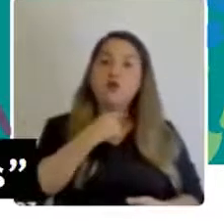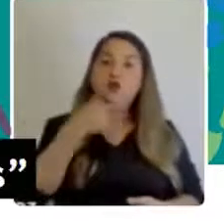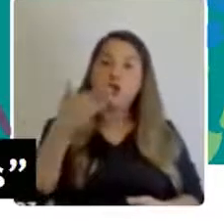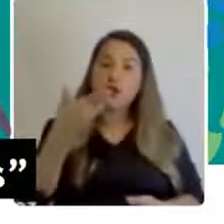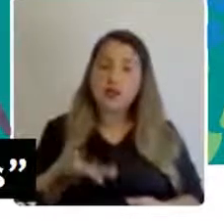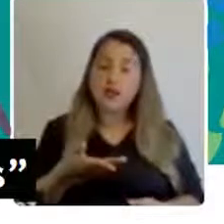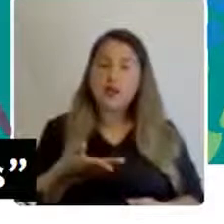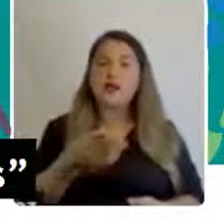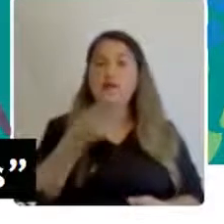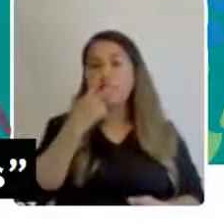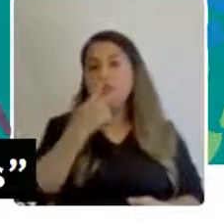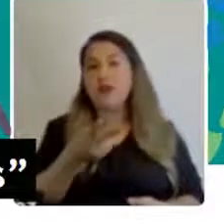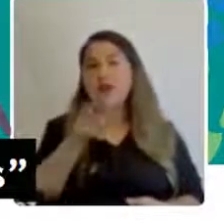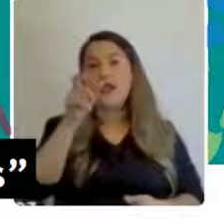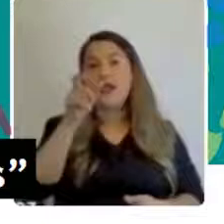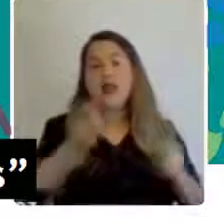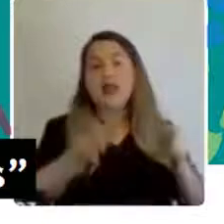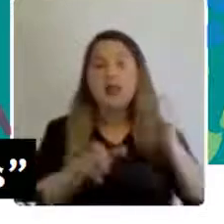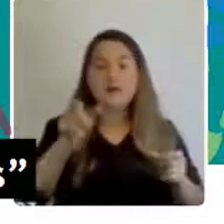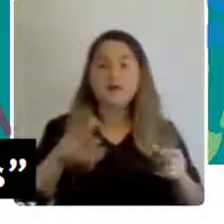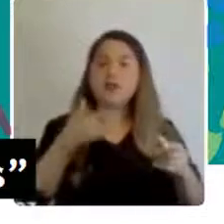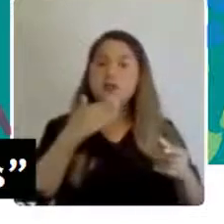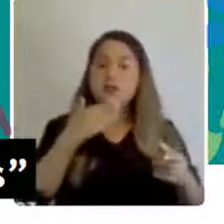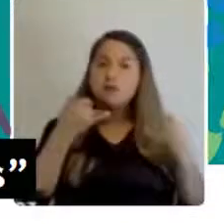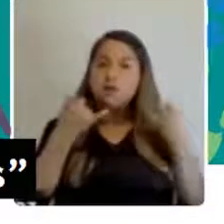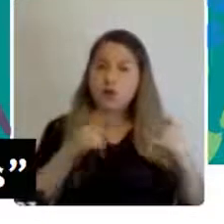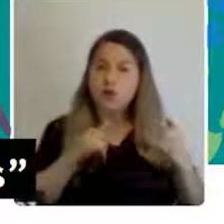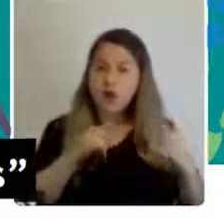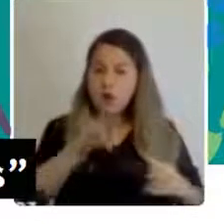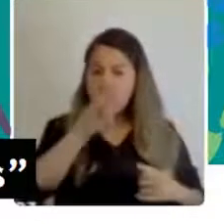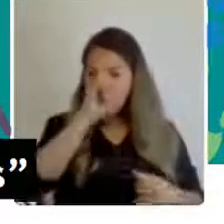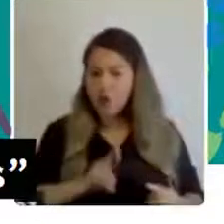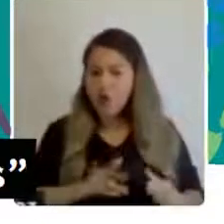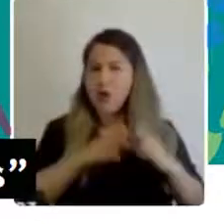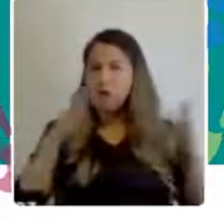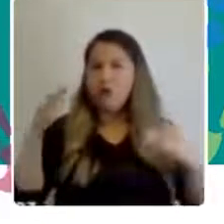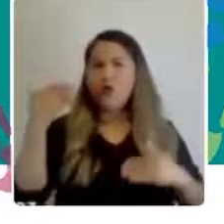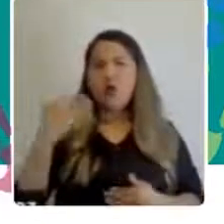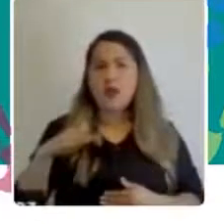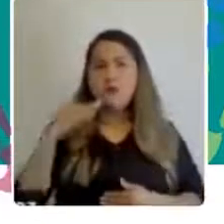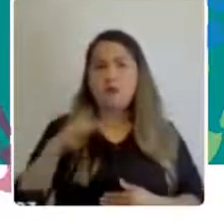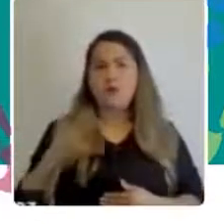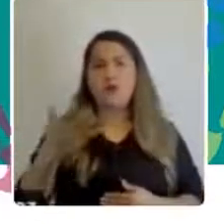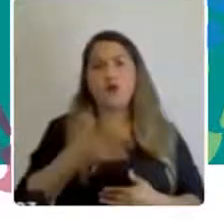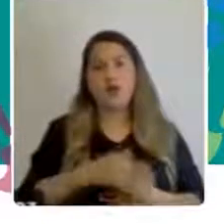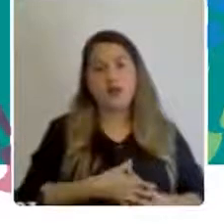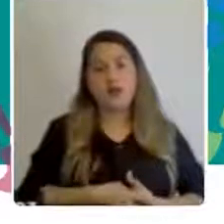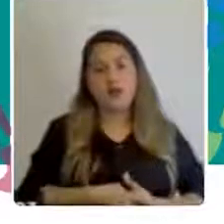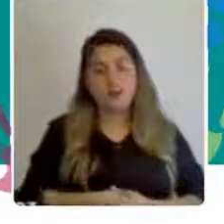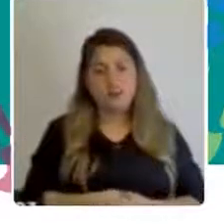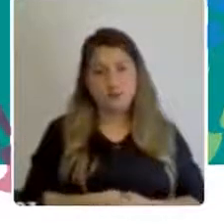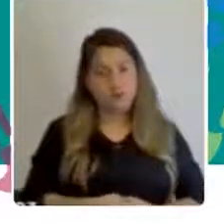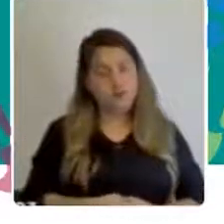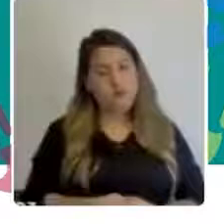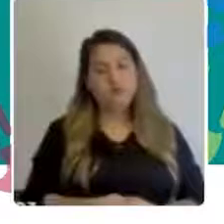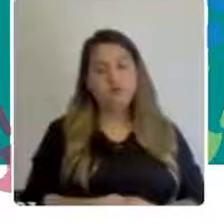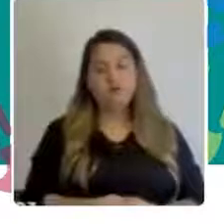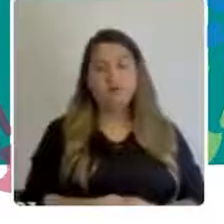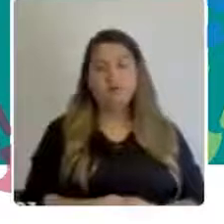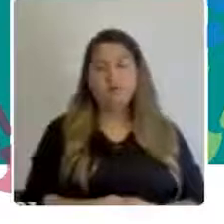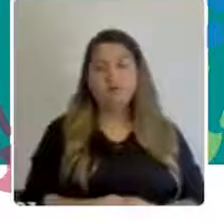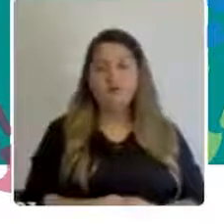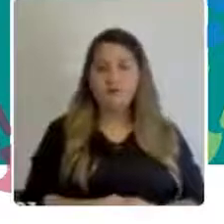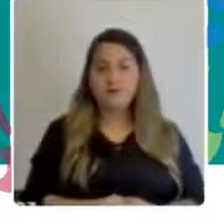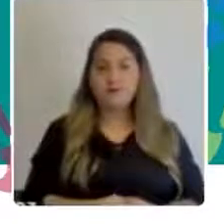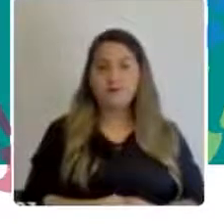we participate every year to the Rare Disease Day with Uniamo, the National Alliance. Here we